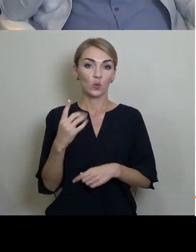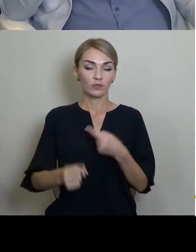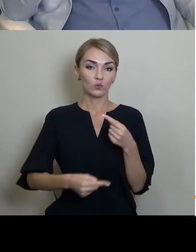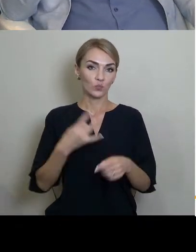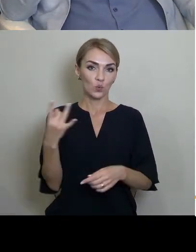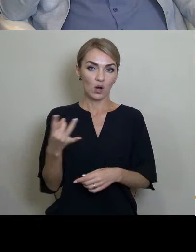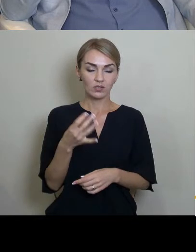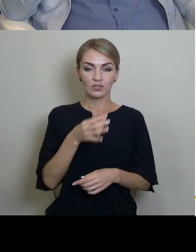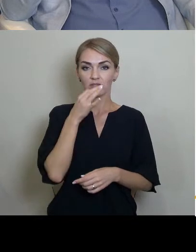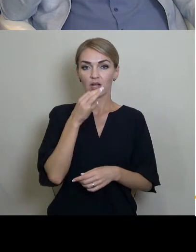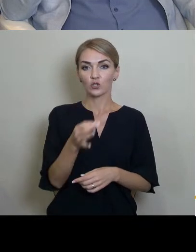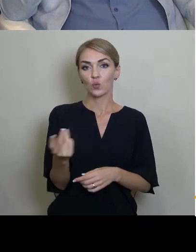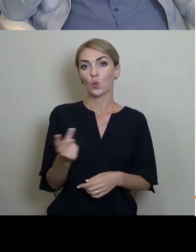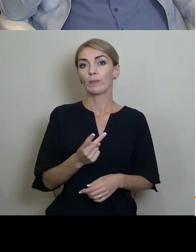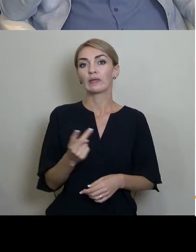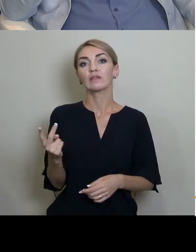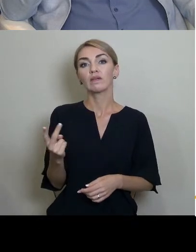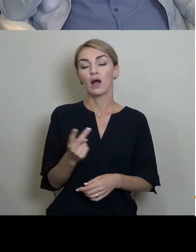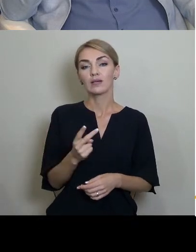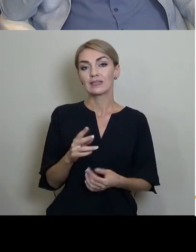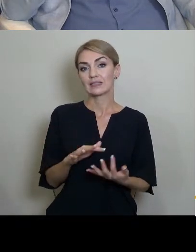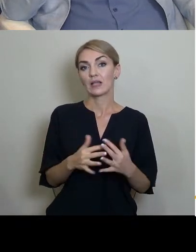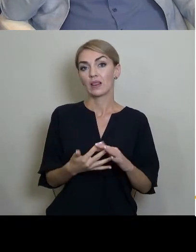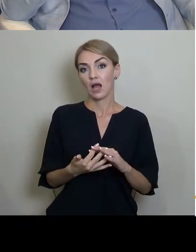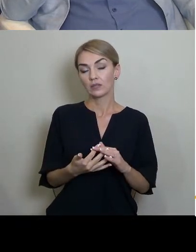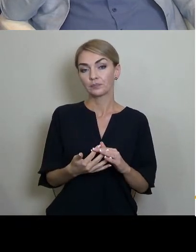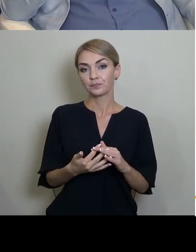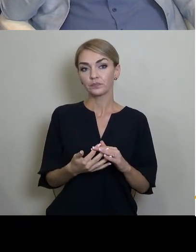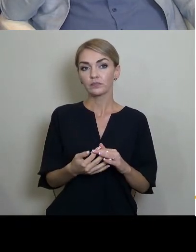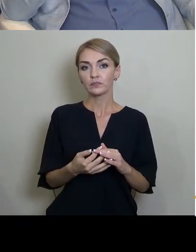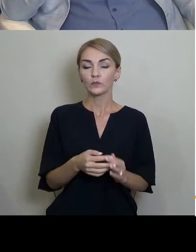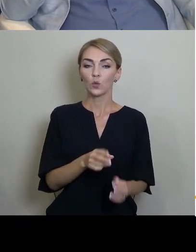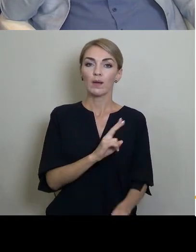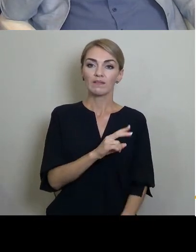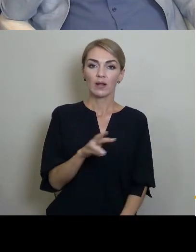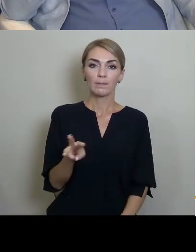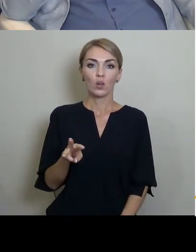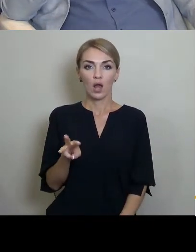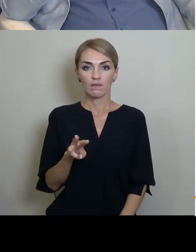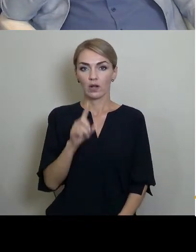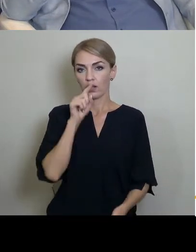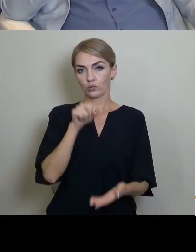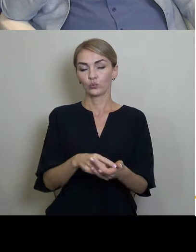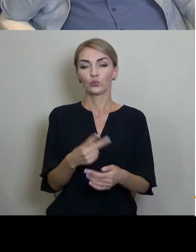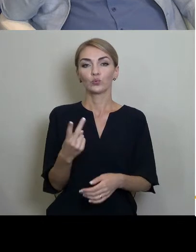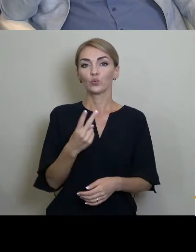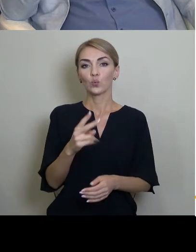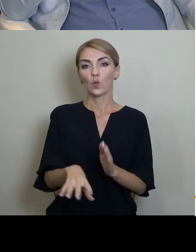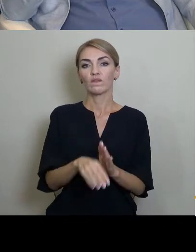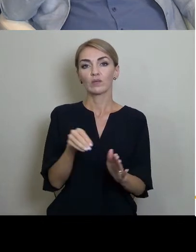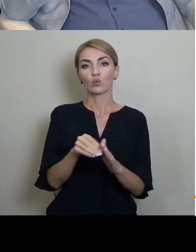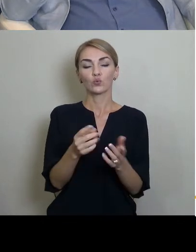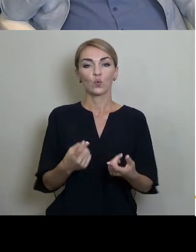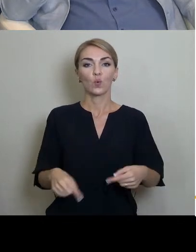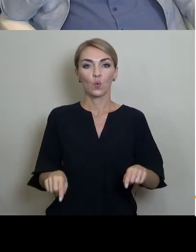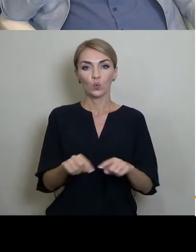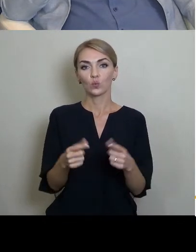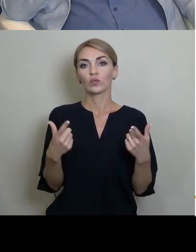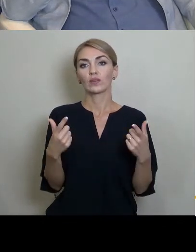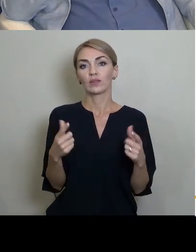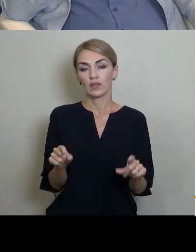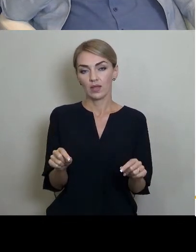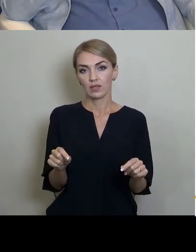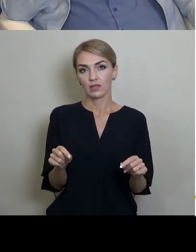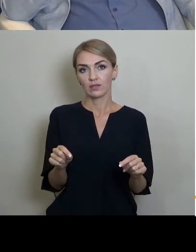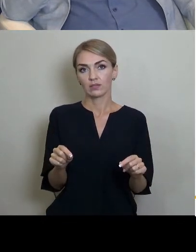2 up to 4, and in the next instance we see 2 villages, Komarivka and Mykolaiivka, that happen to be in the other